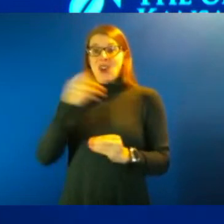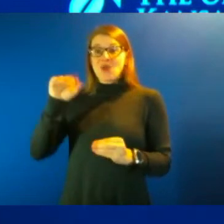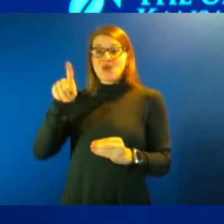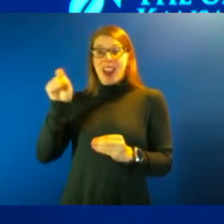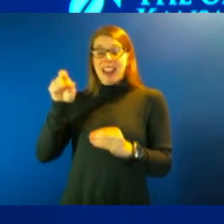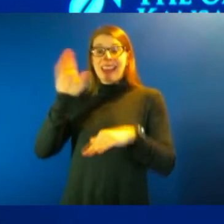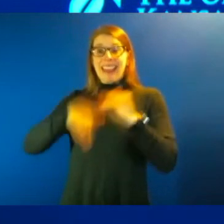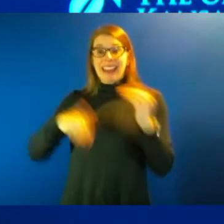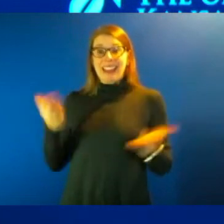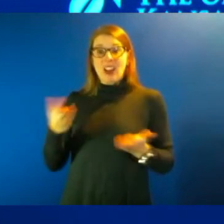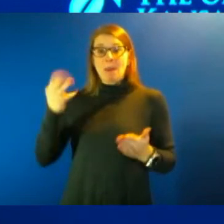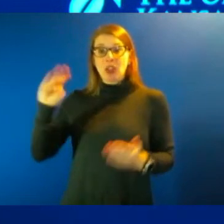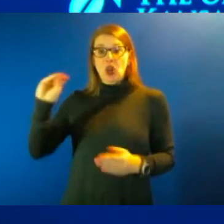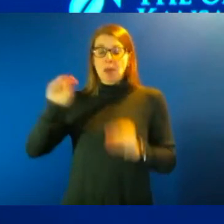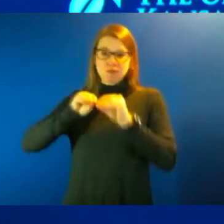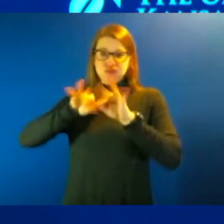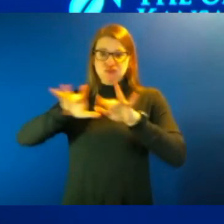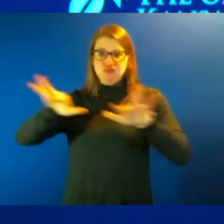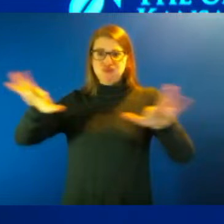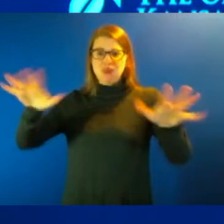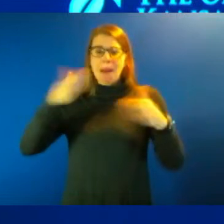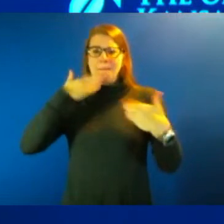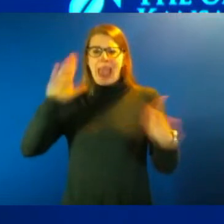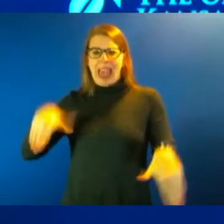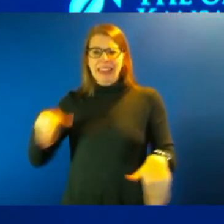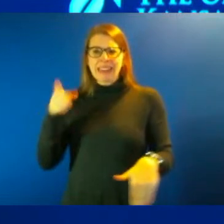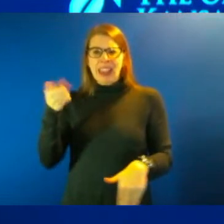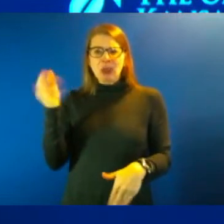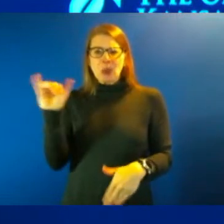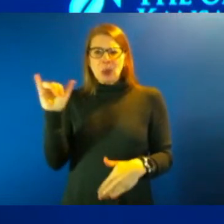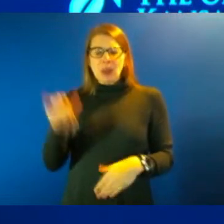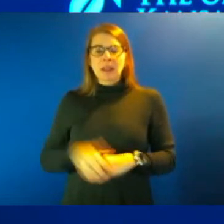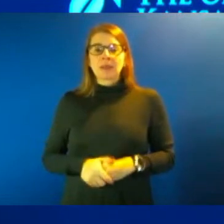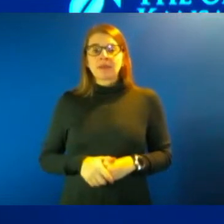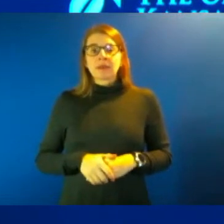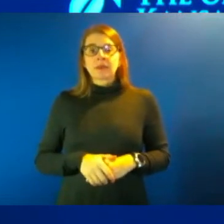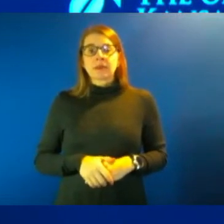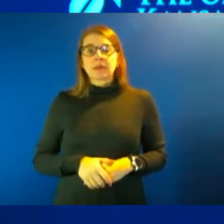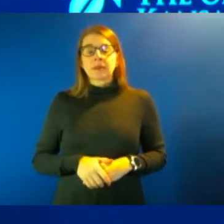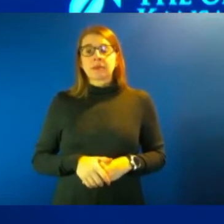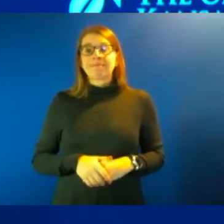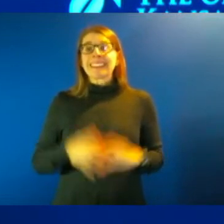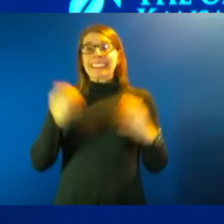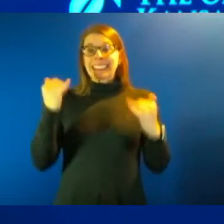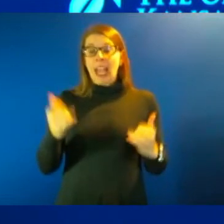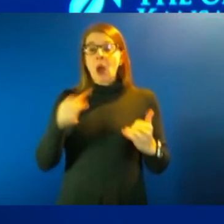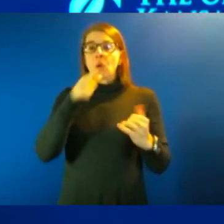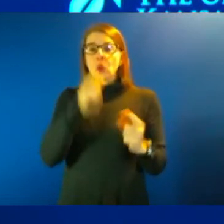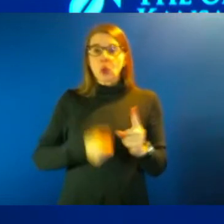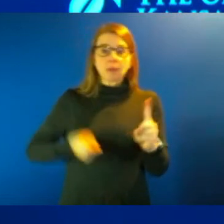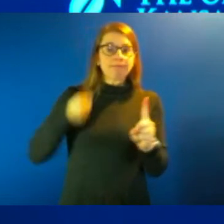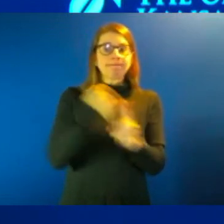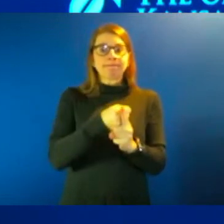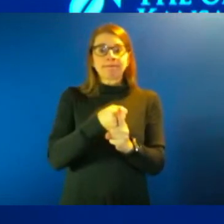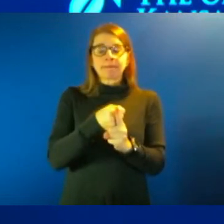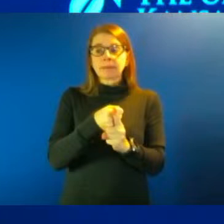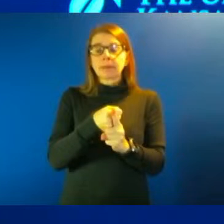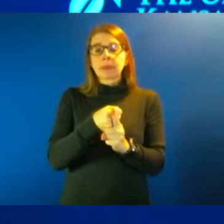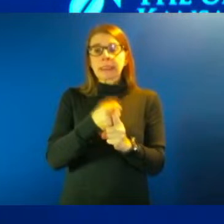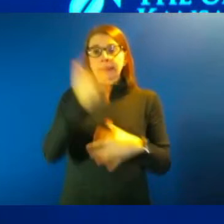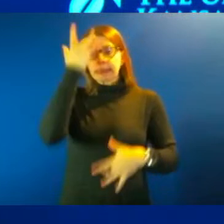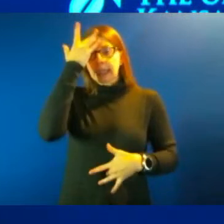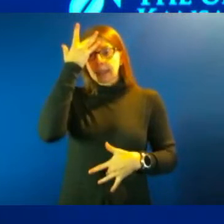surge. And again, it's the same thing. This is now the pandemic of the unvaccinated, right? We've shown time and again that